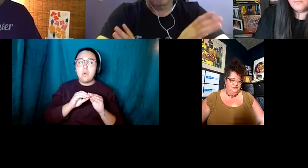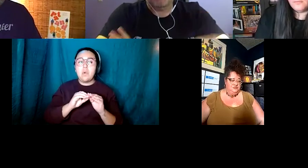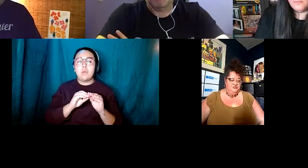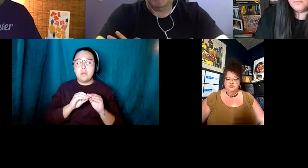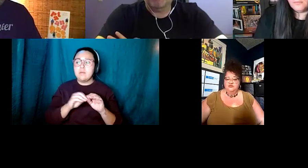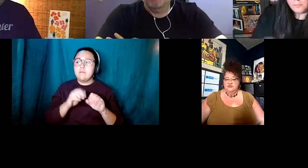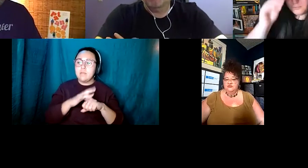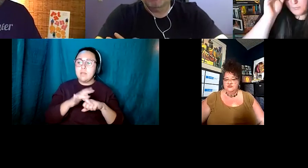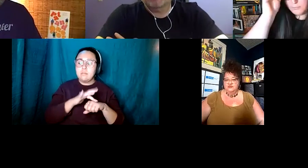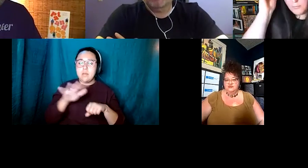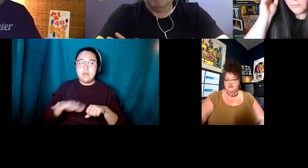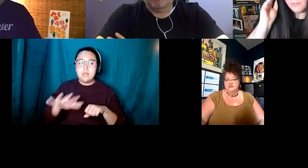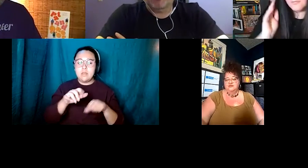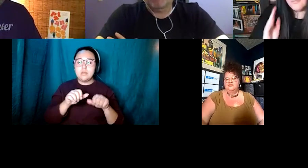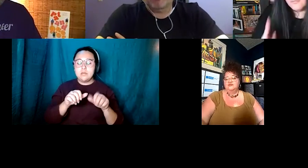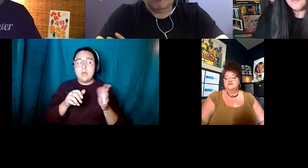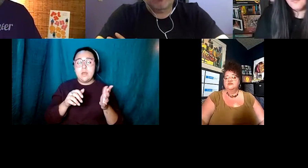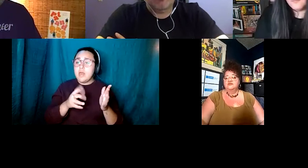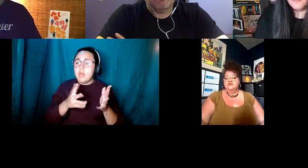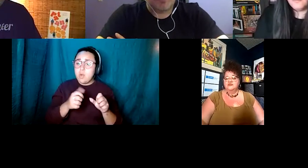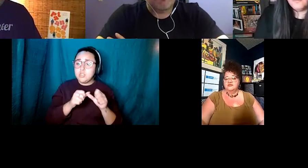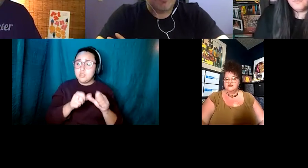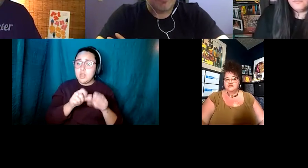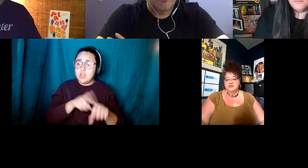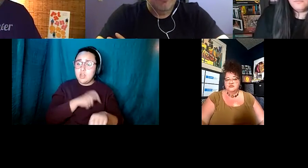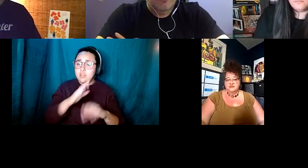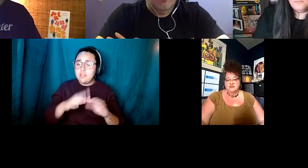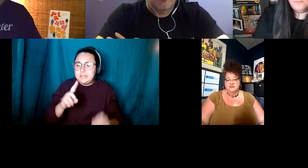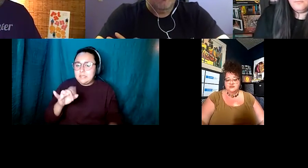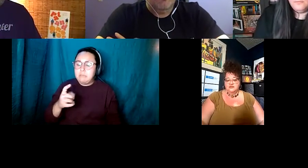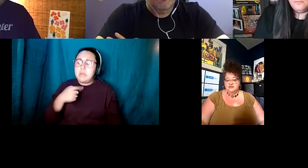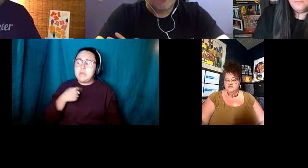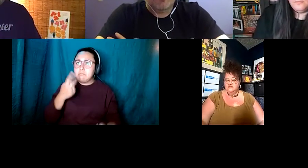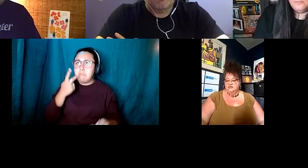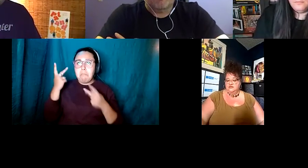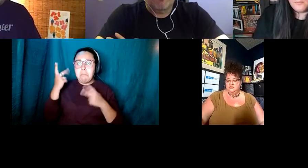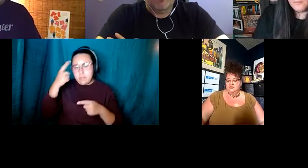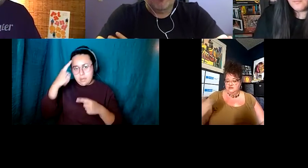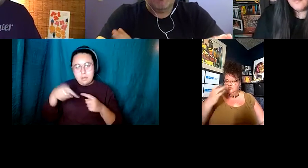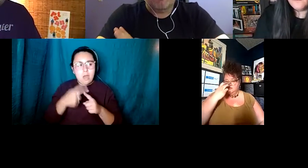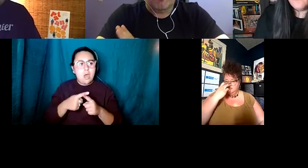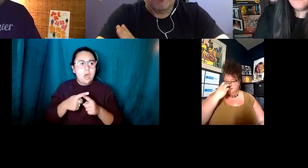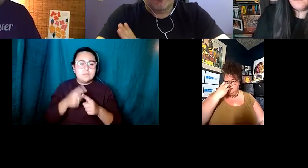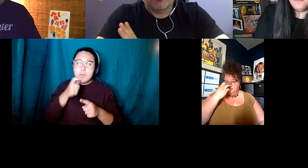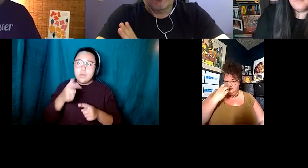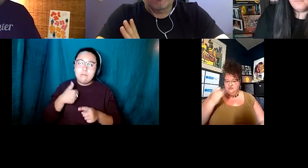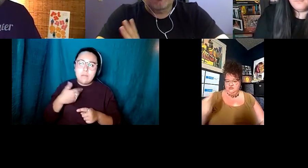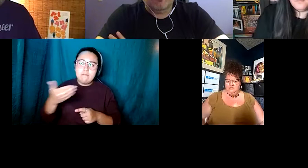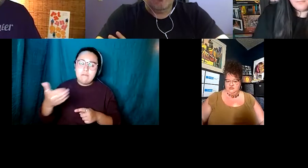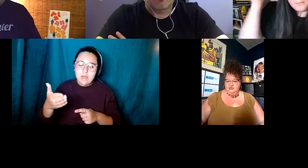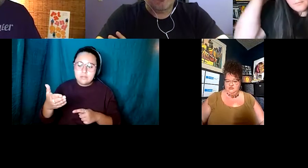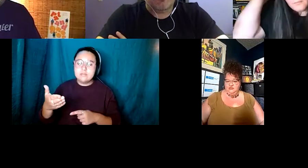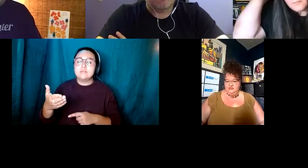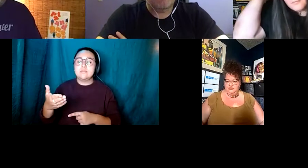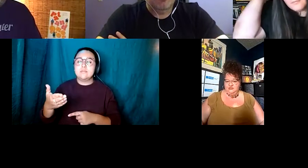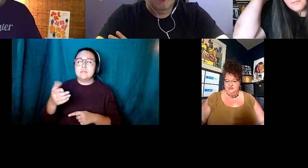the series to run longer than it did. But when I was thinking about that, who would I want to invite? Miguel was the first person